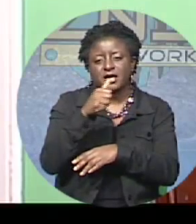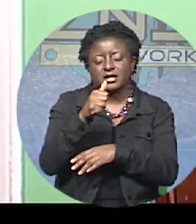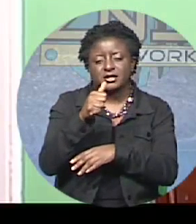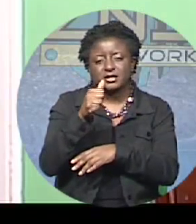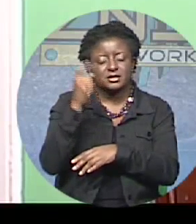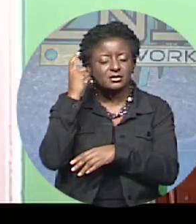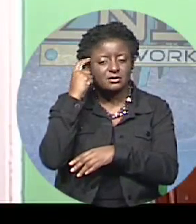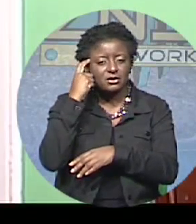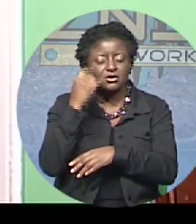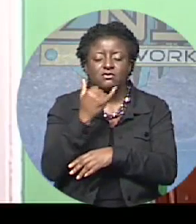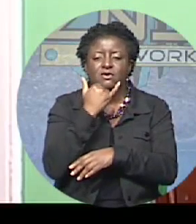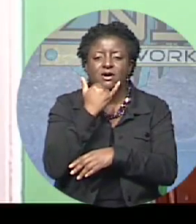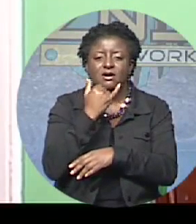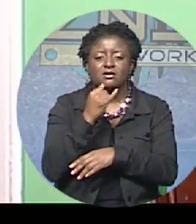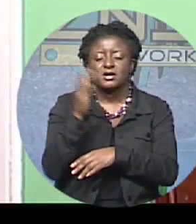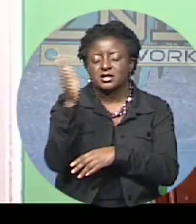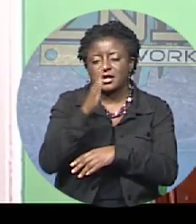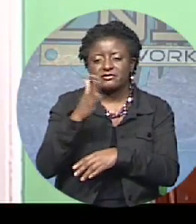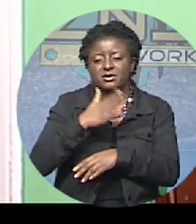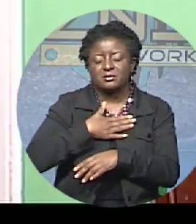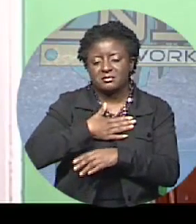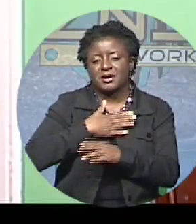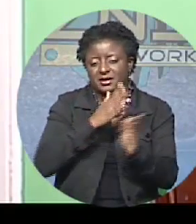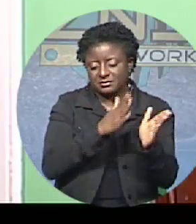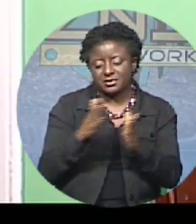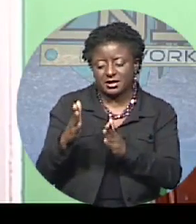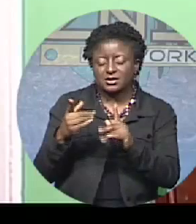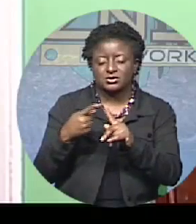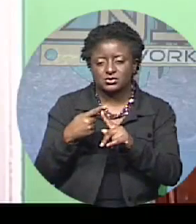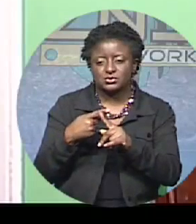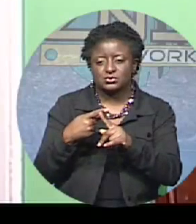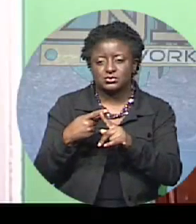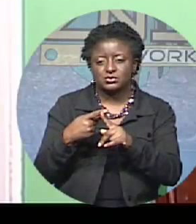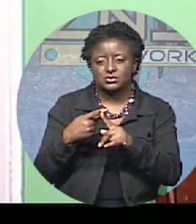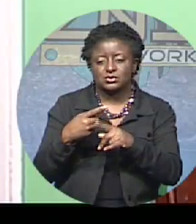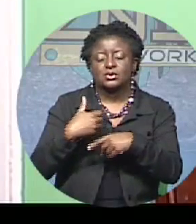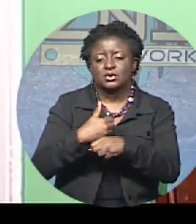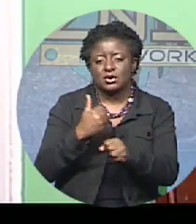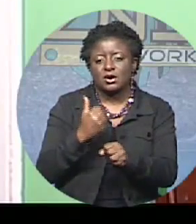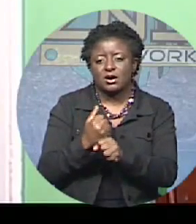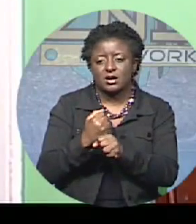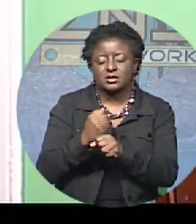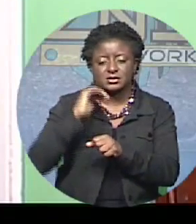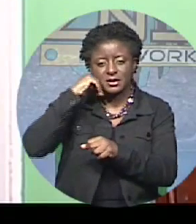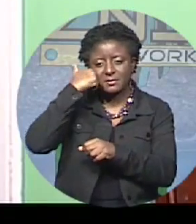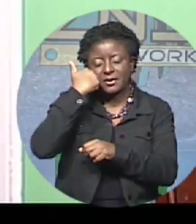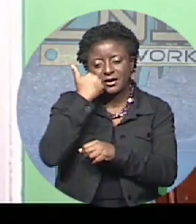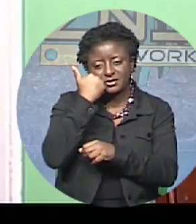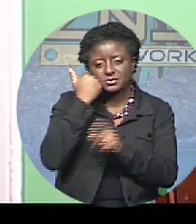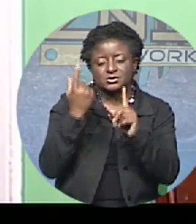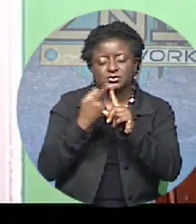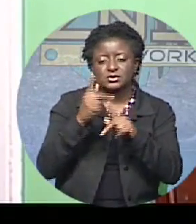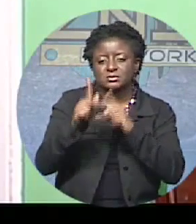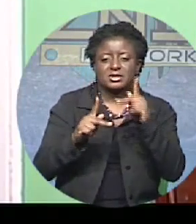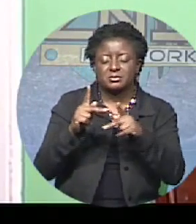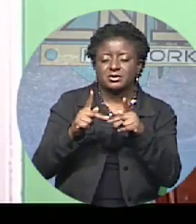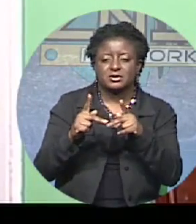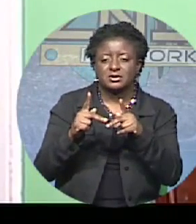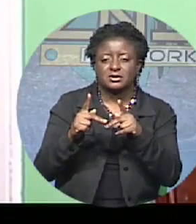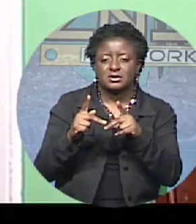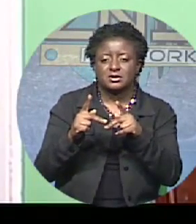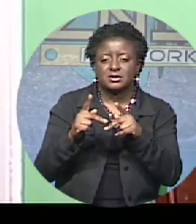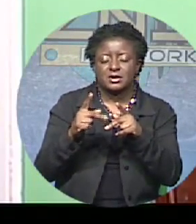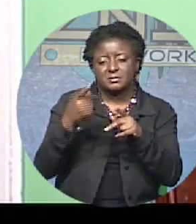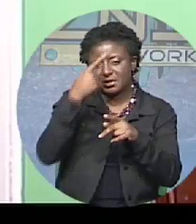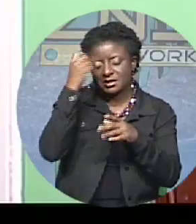cause the people of Fort Charlotte any embarrassment as a result of my representation of them. I